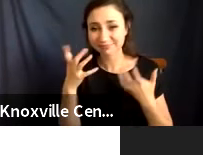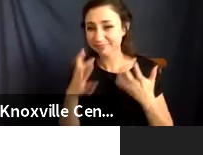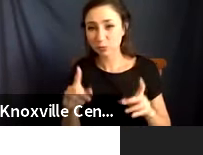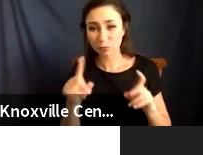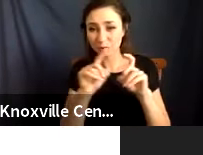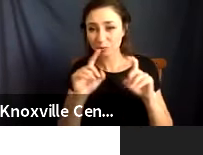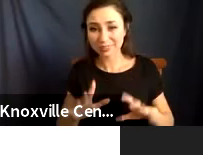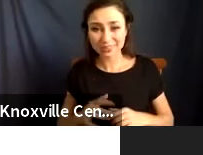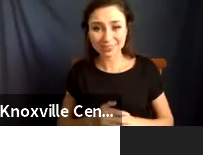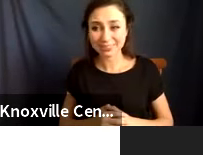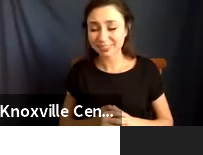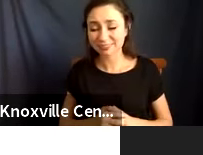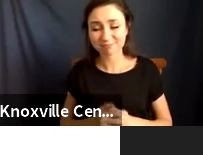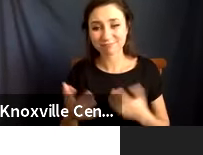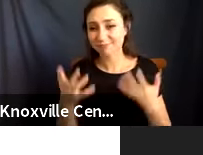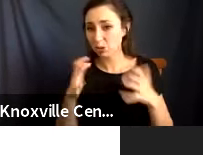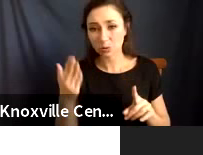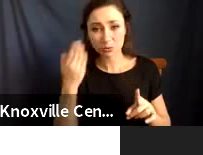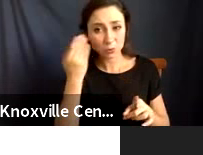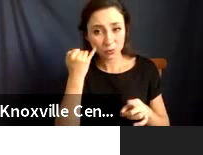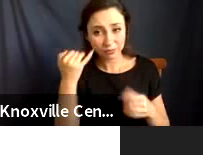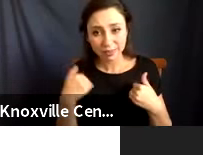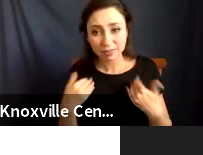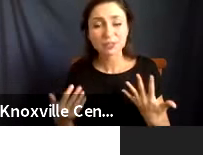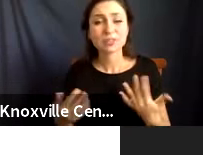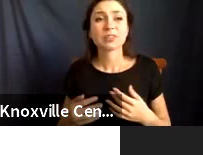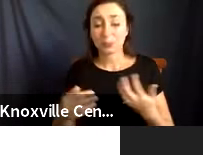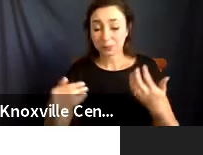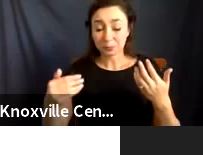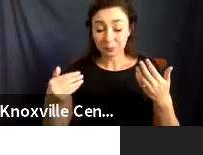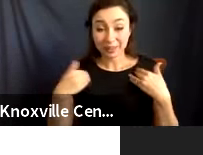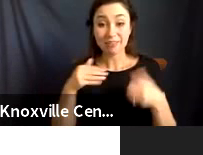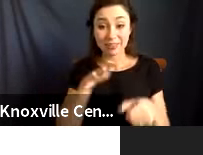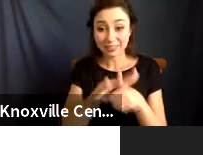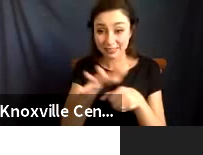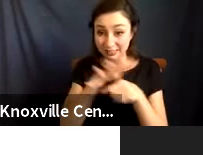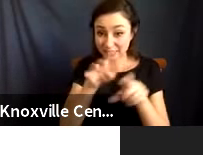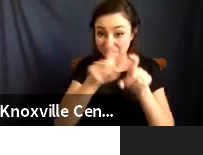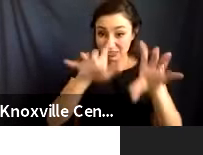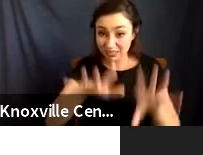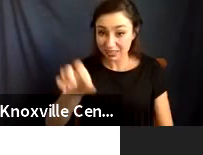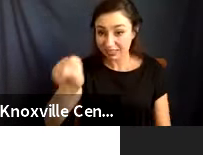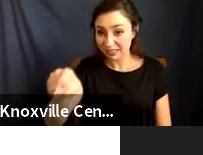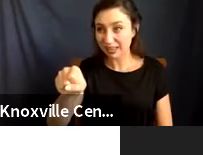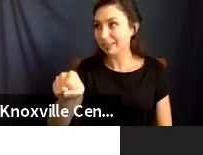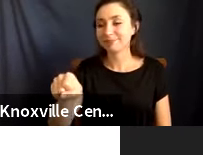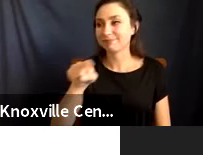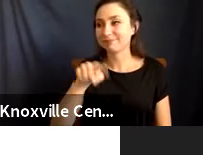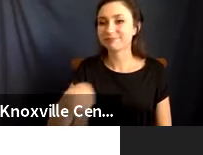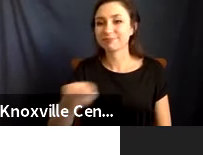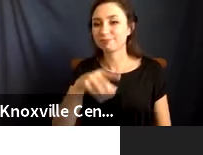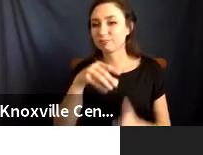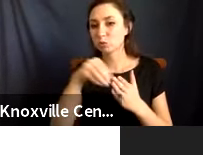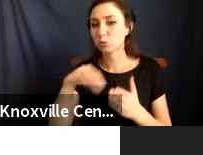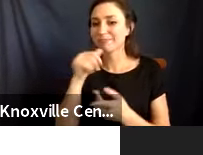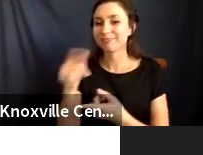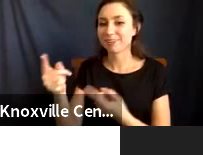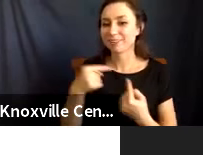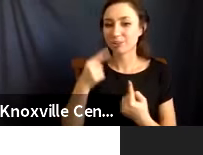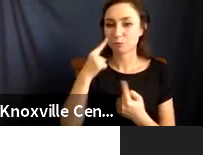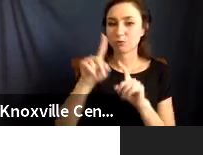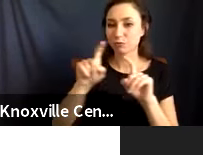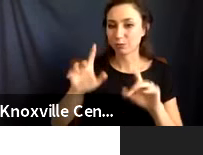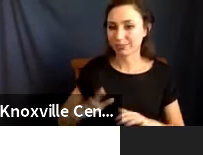We certainly have the capacity to do it, but we're just not being called upon by students